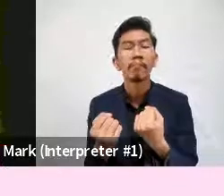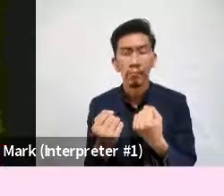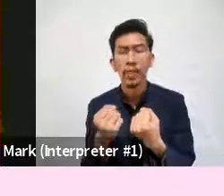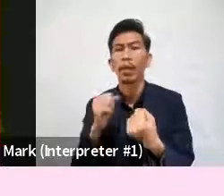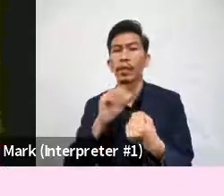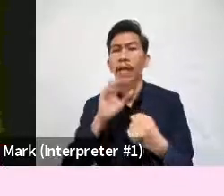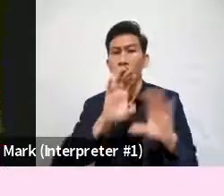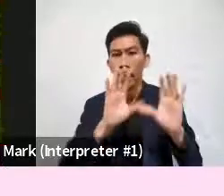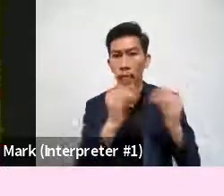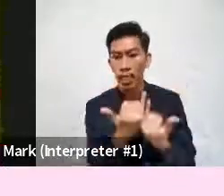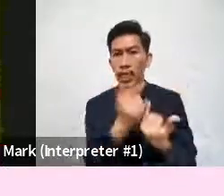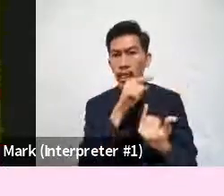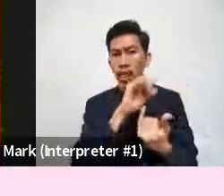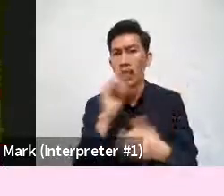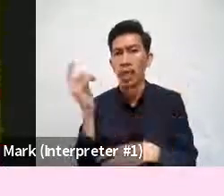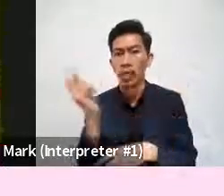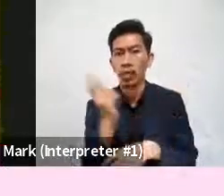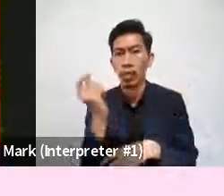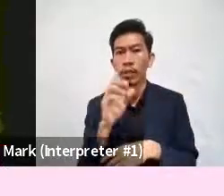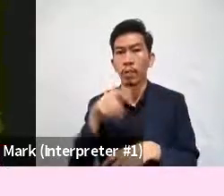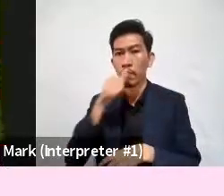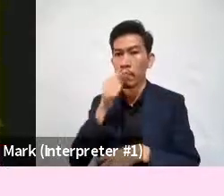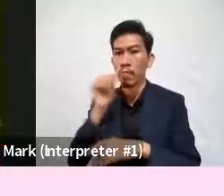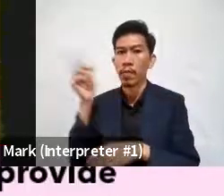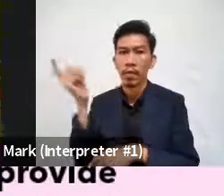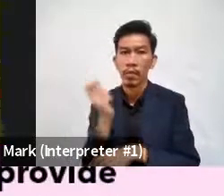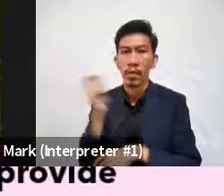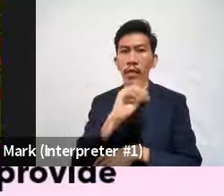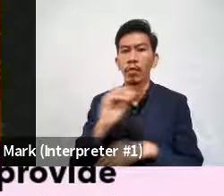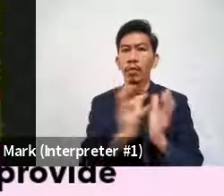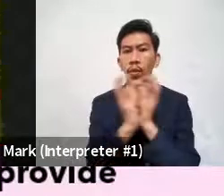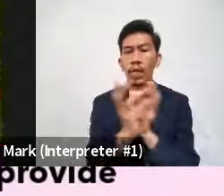employment-based insurance, private insurance, and community insurance.